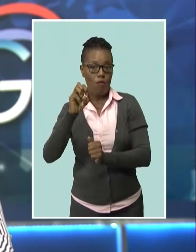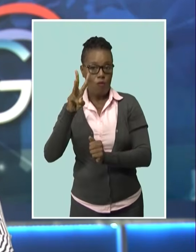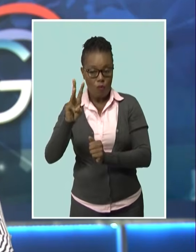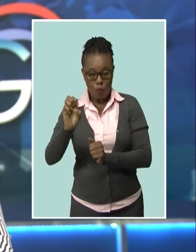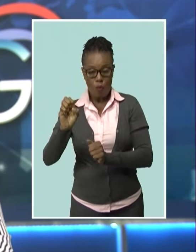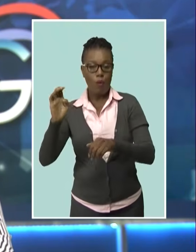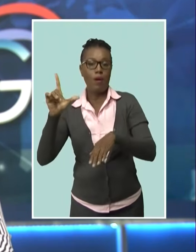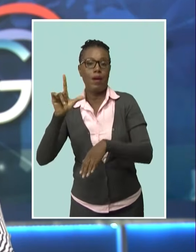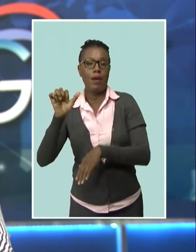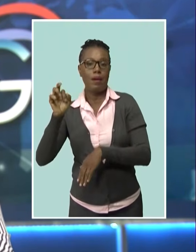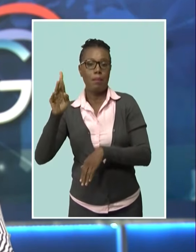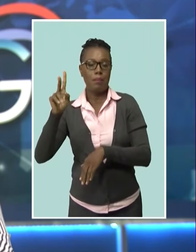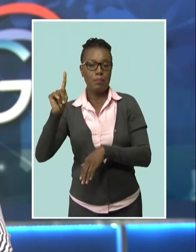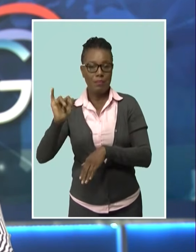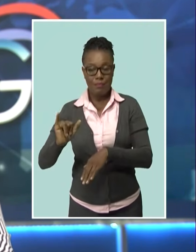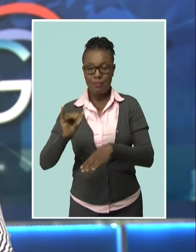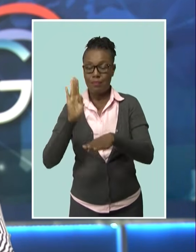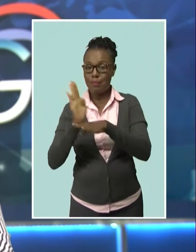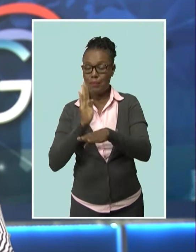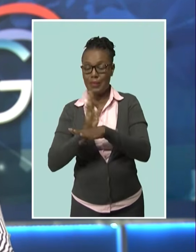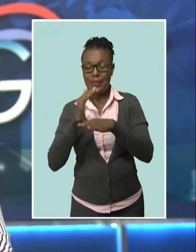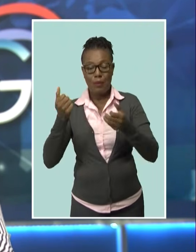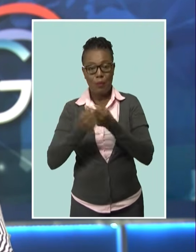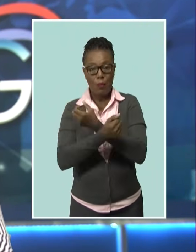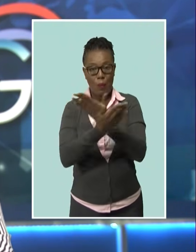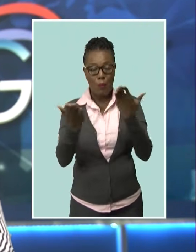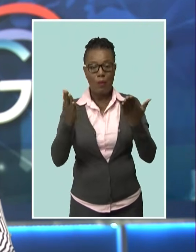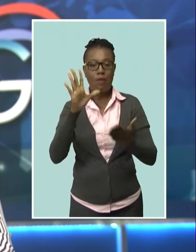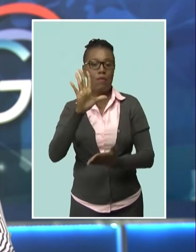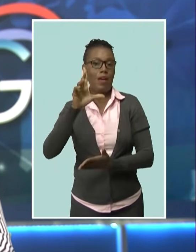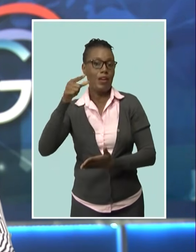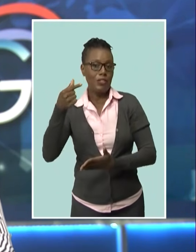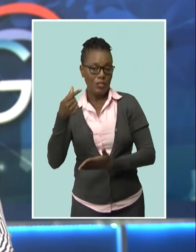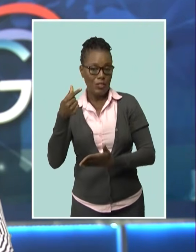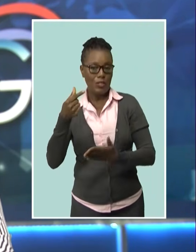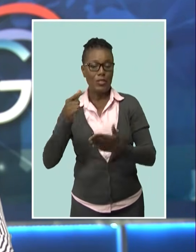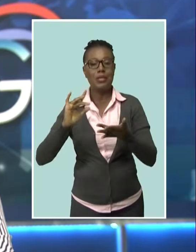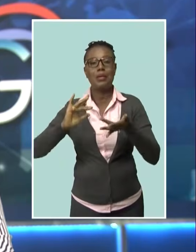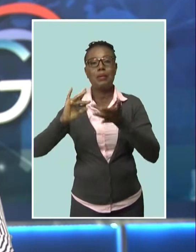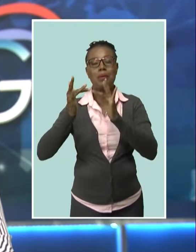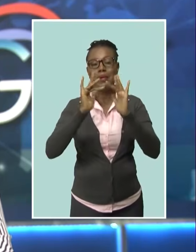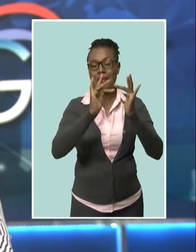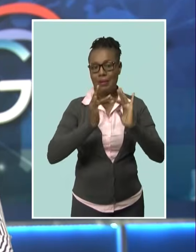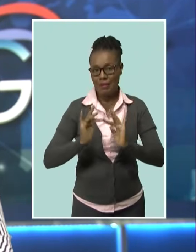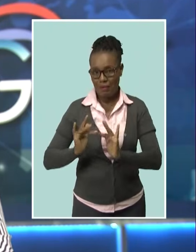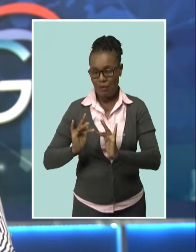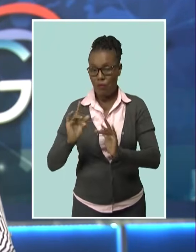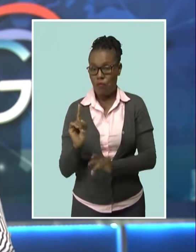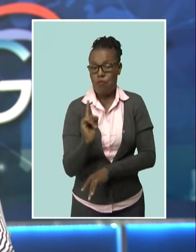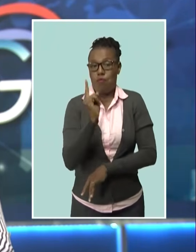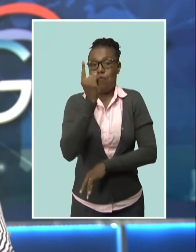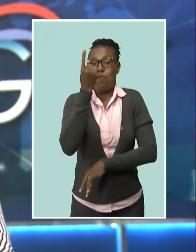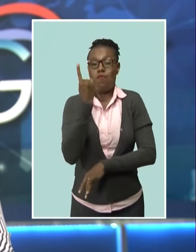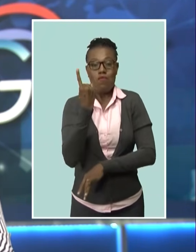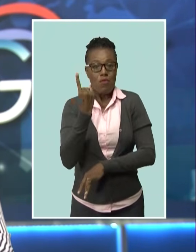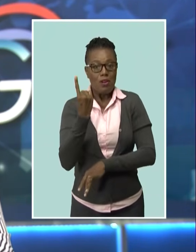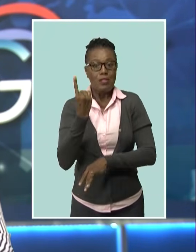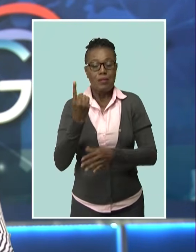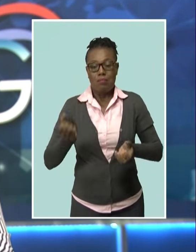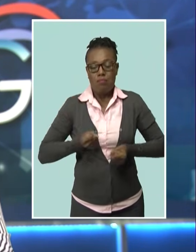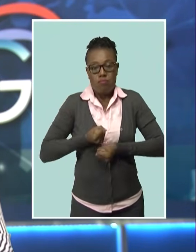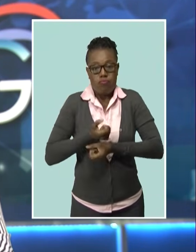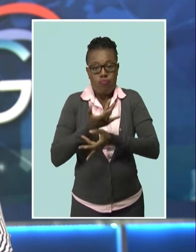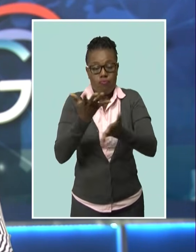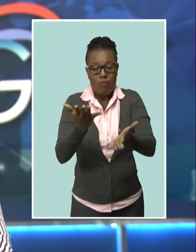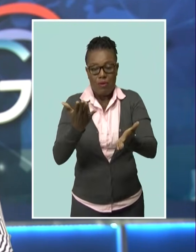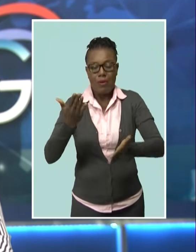announced the historic introduction of its 5G mobile network, becoming the first telecoms provider to usher in the next